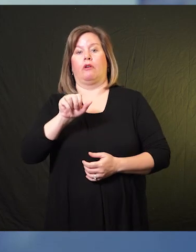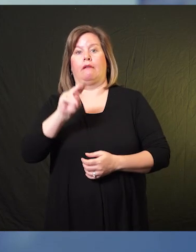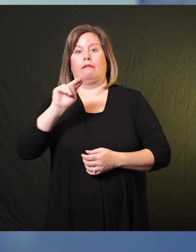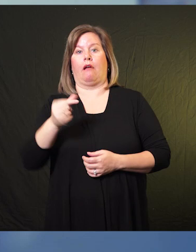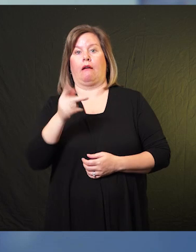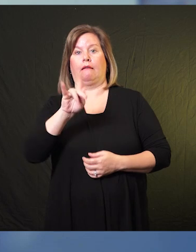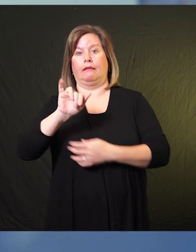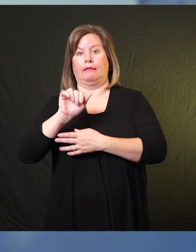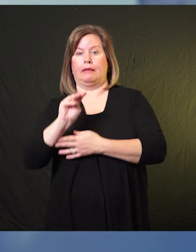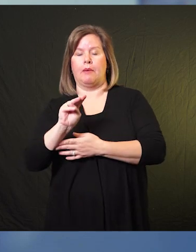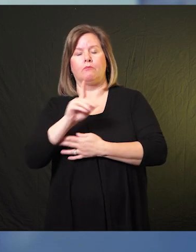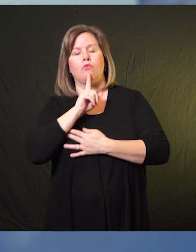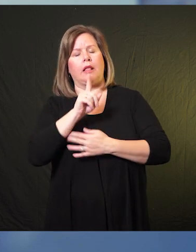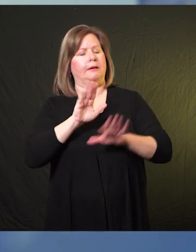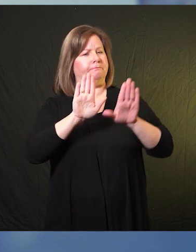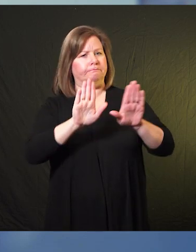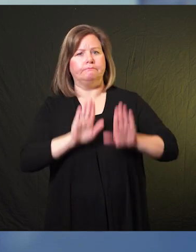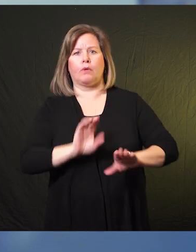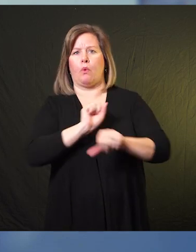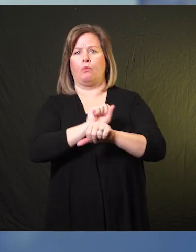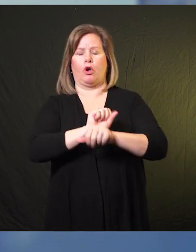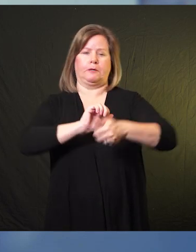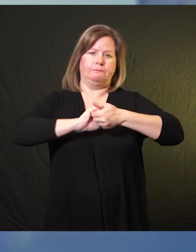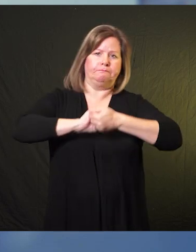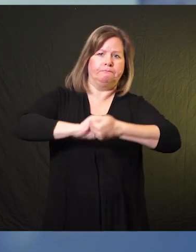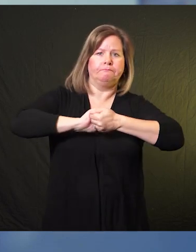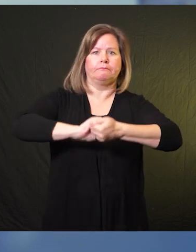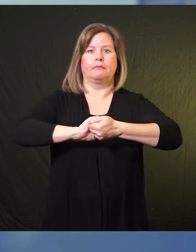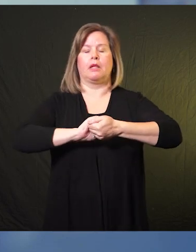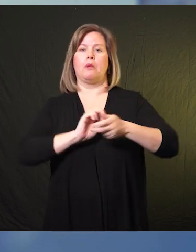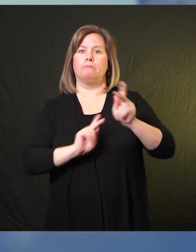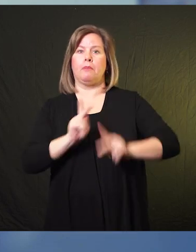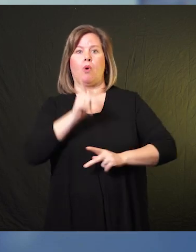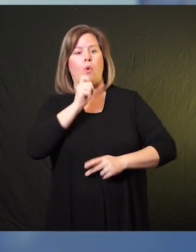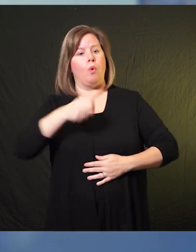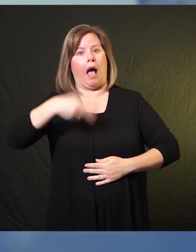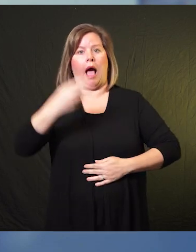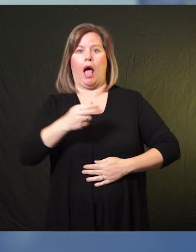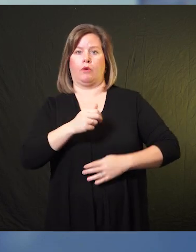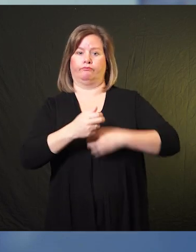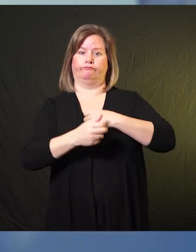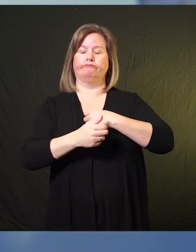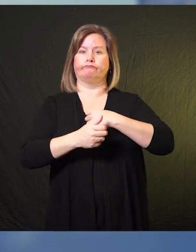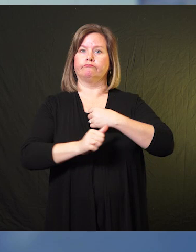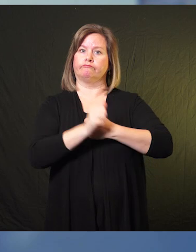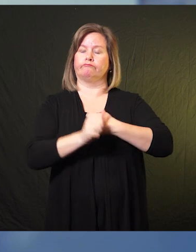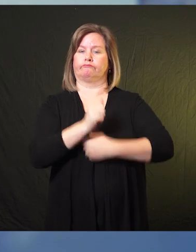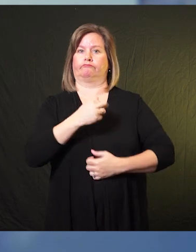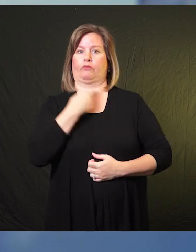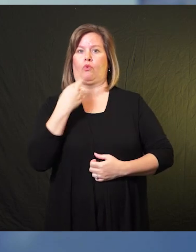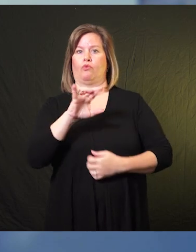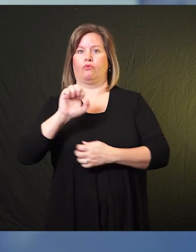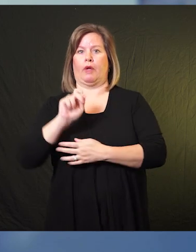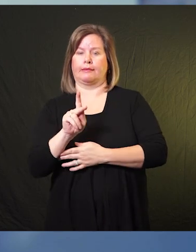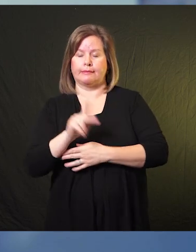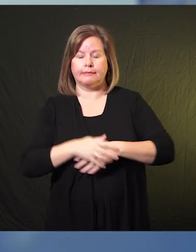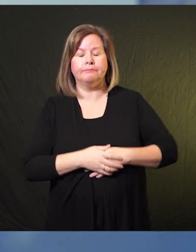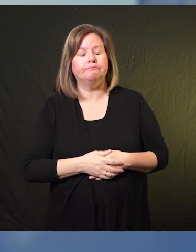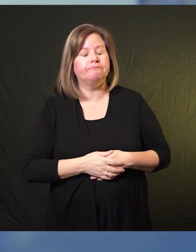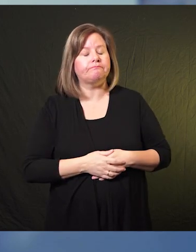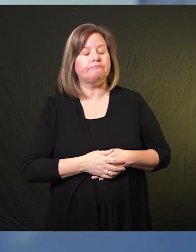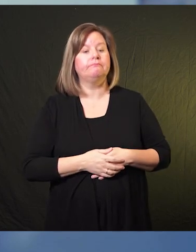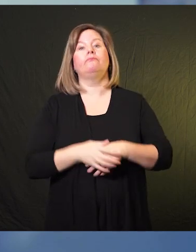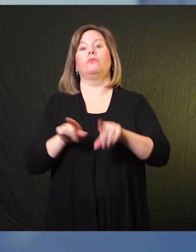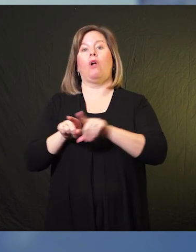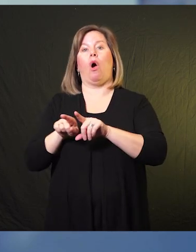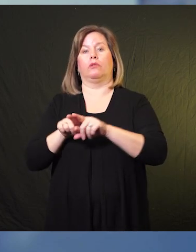our testing capacity and really making sure that people who are at high risk get tested. I also want to thank Tasha